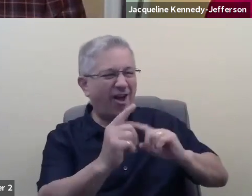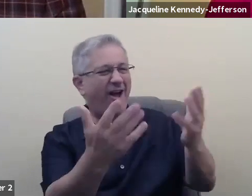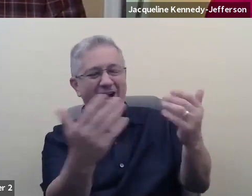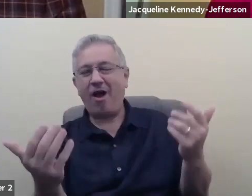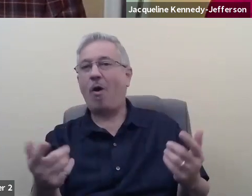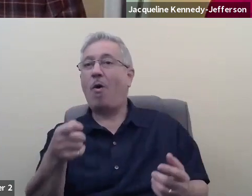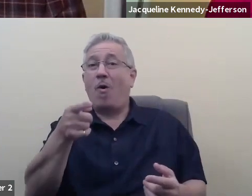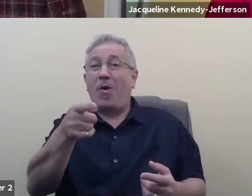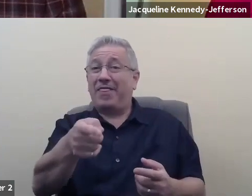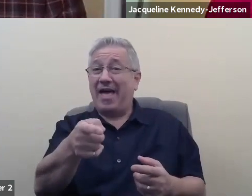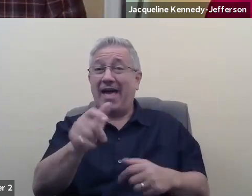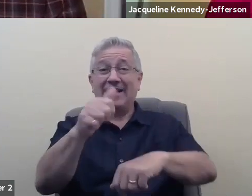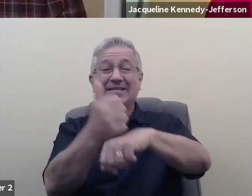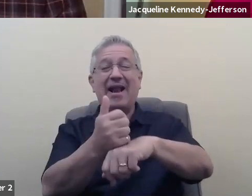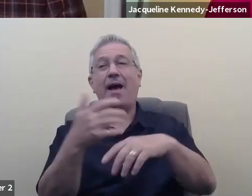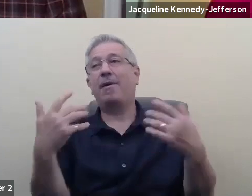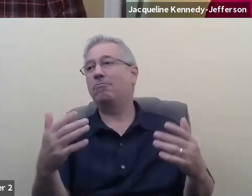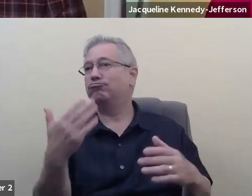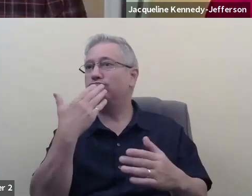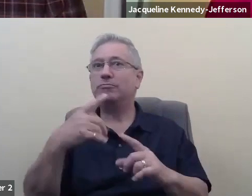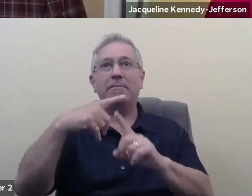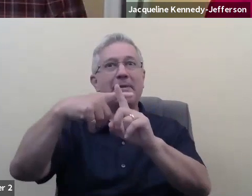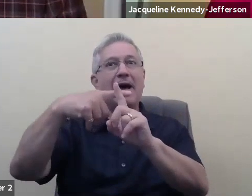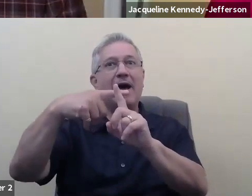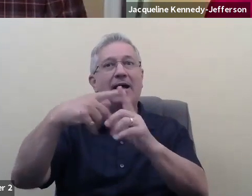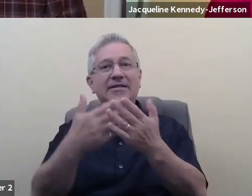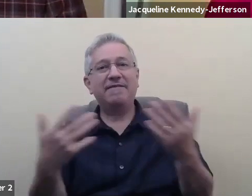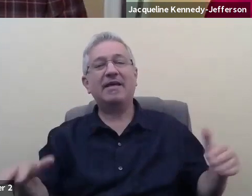And this wouldn't have come to fruition if it wasn't for